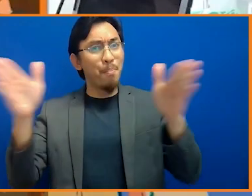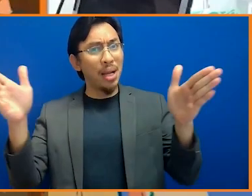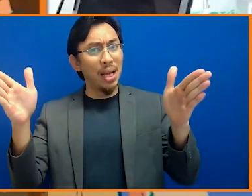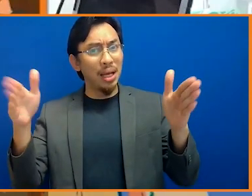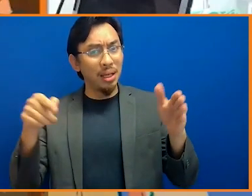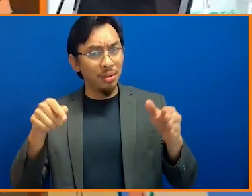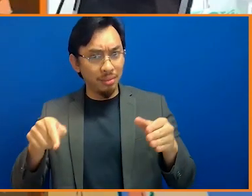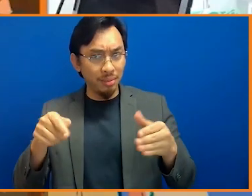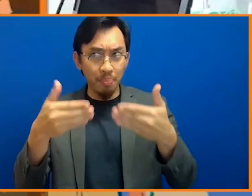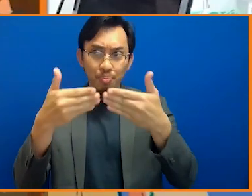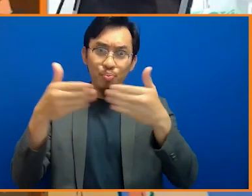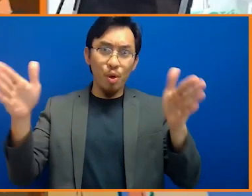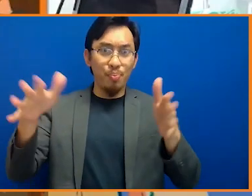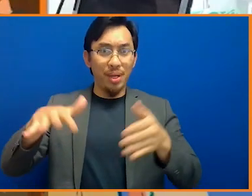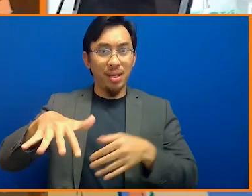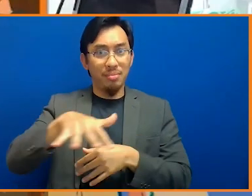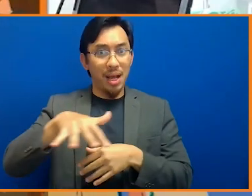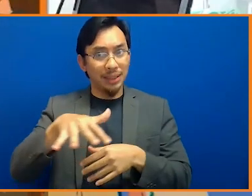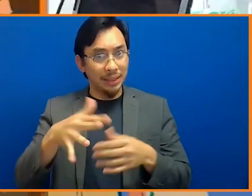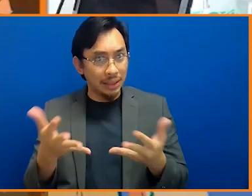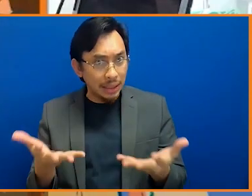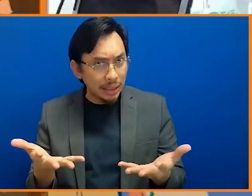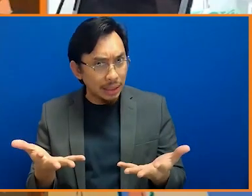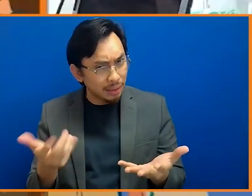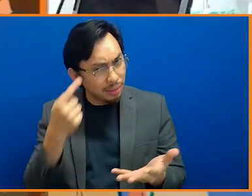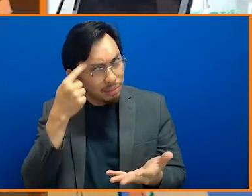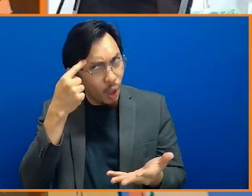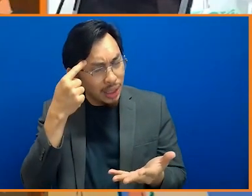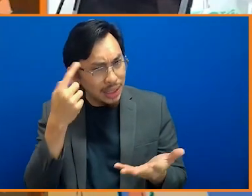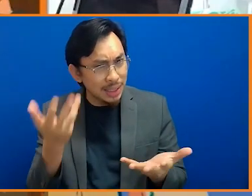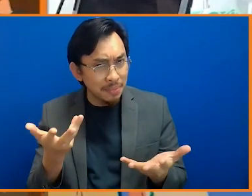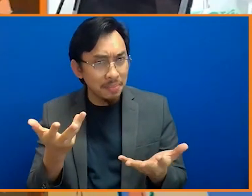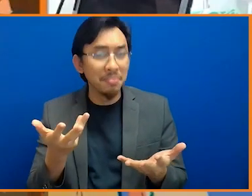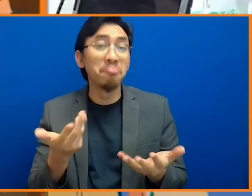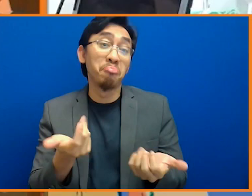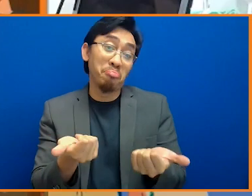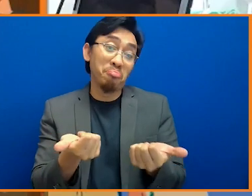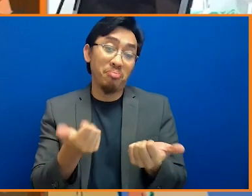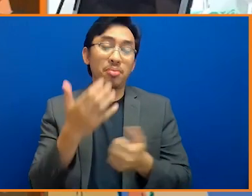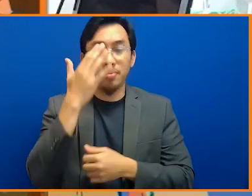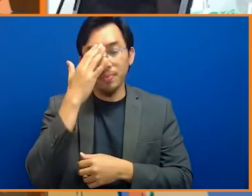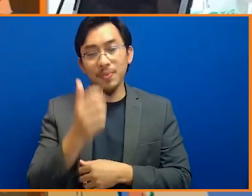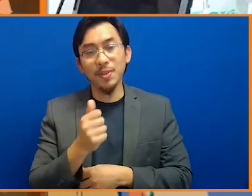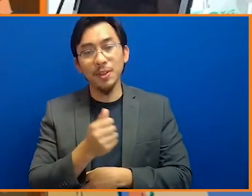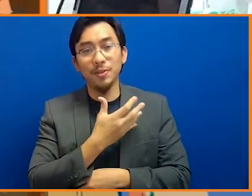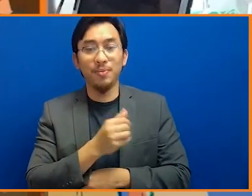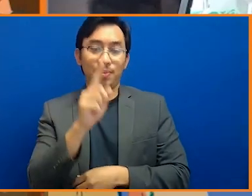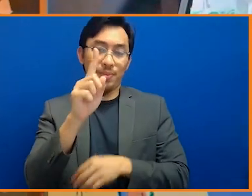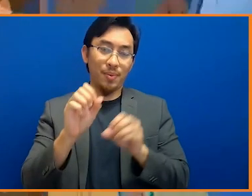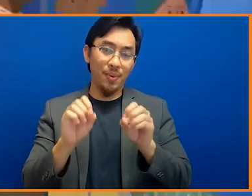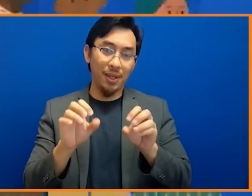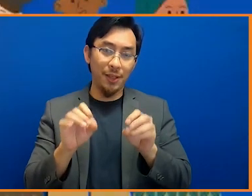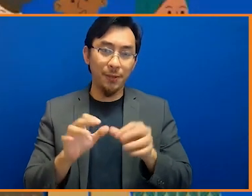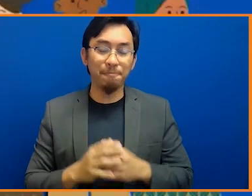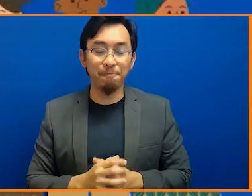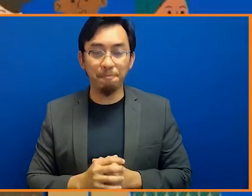Now we use escape building as a public places. Nah, thank you. That's my question. Assalamualaikum warahmatullahi wabarakatuh.